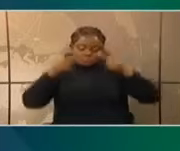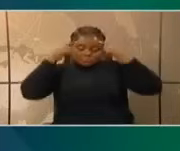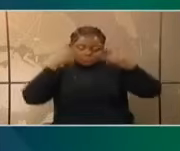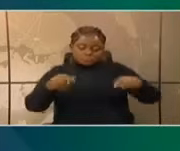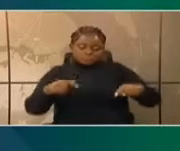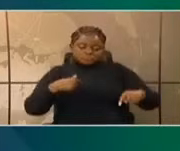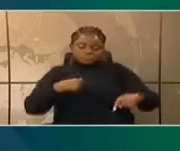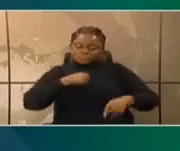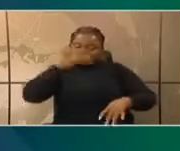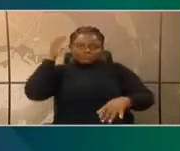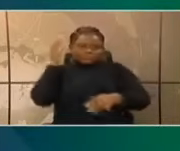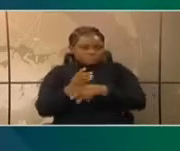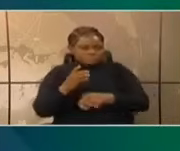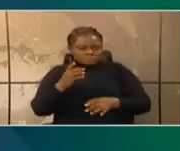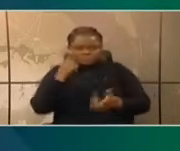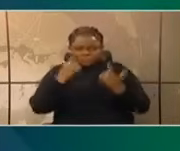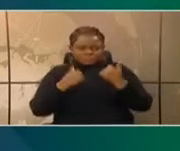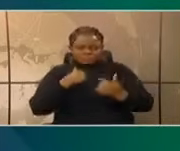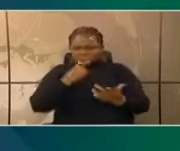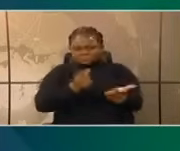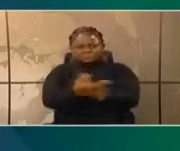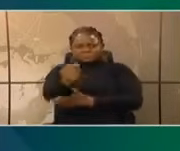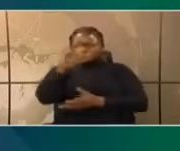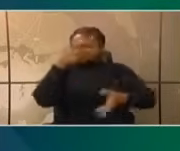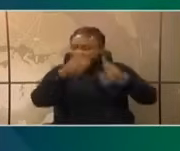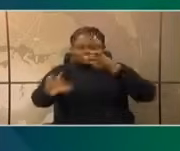enya masem enya na na